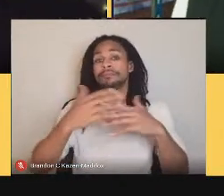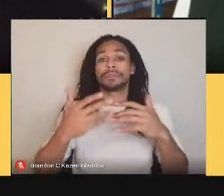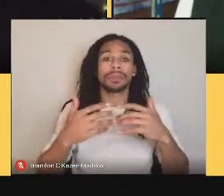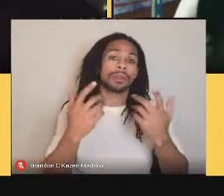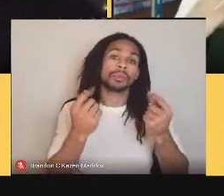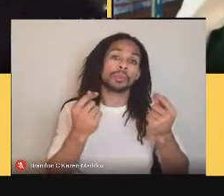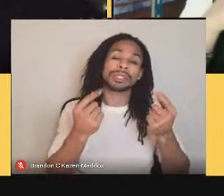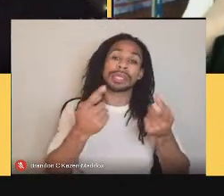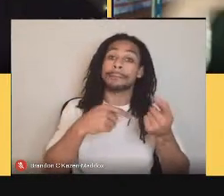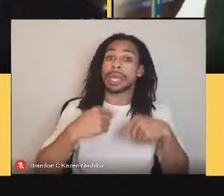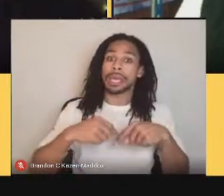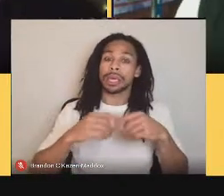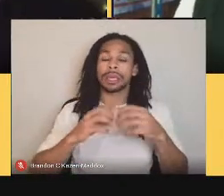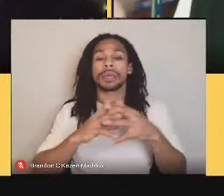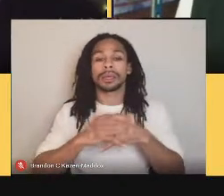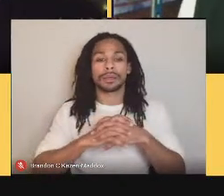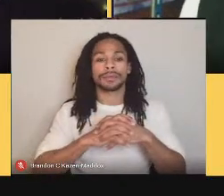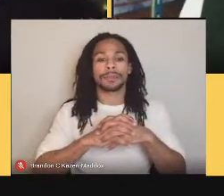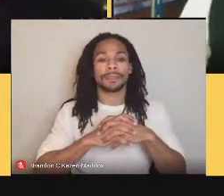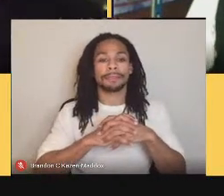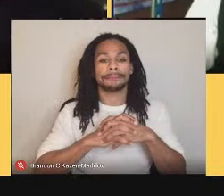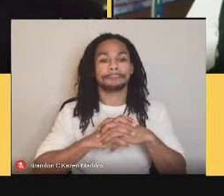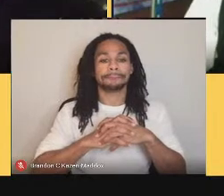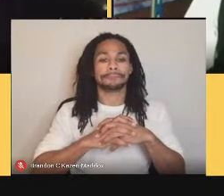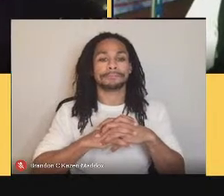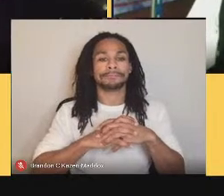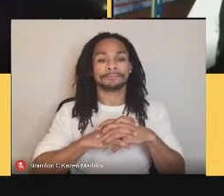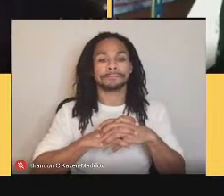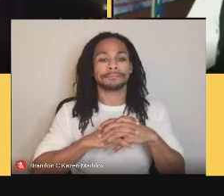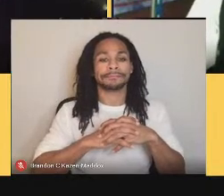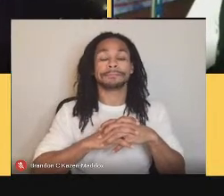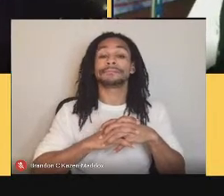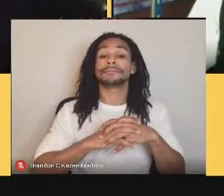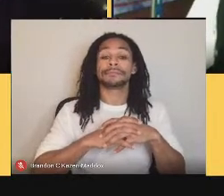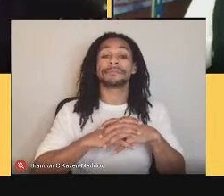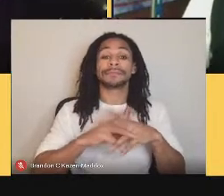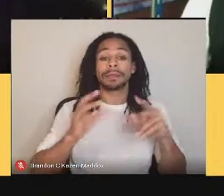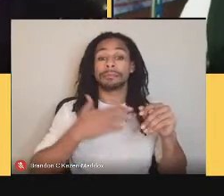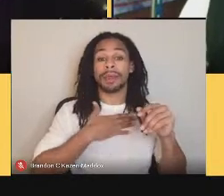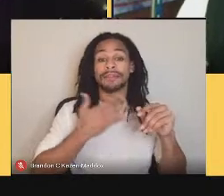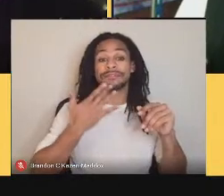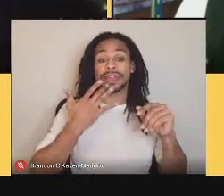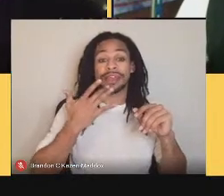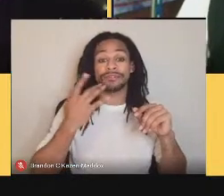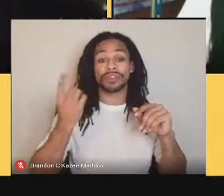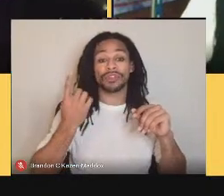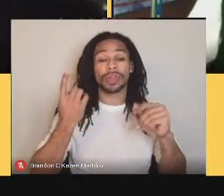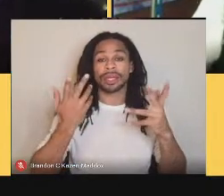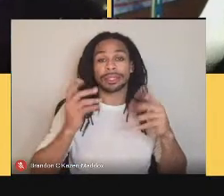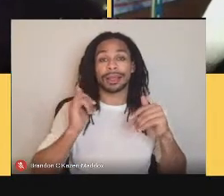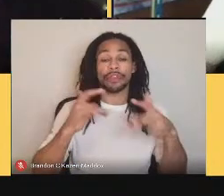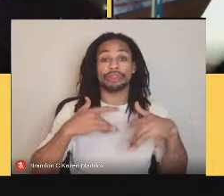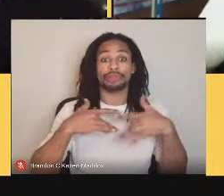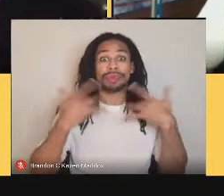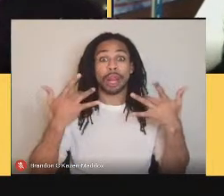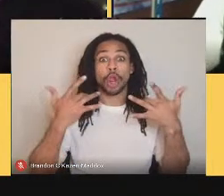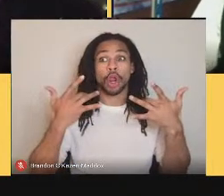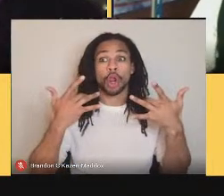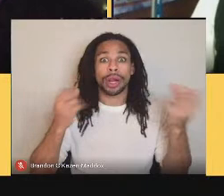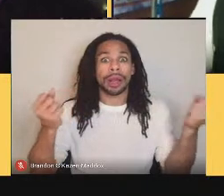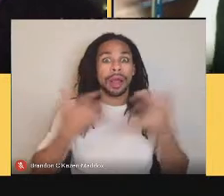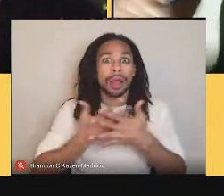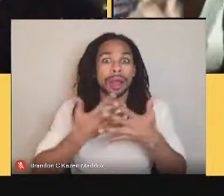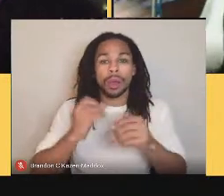to come. My favorite thing is having music, especially if we're talking about a thriller or a mystery, you